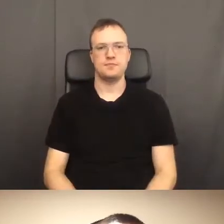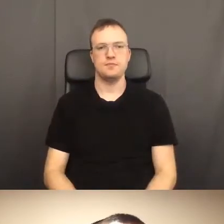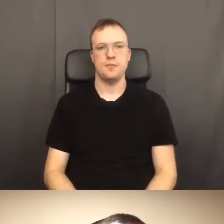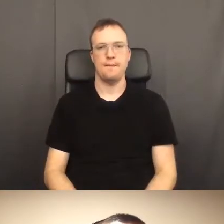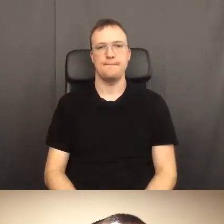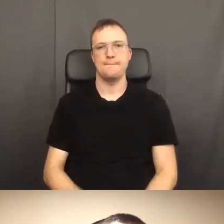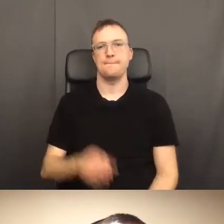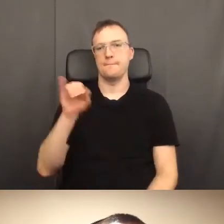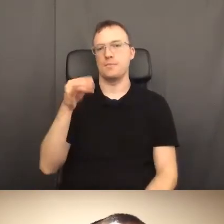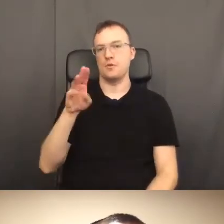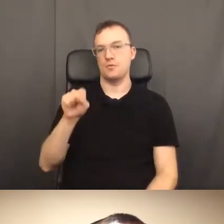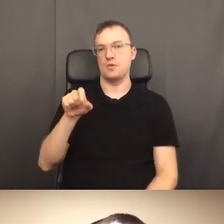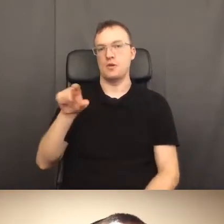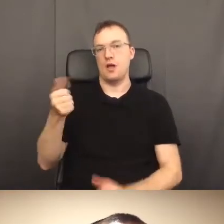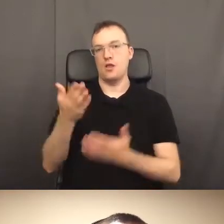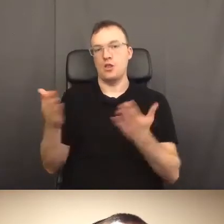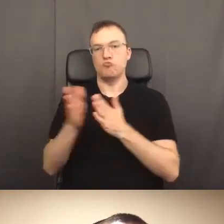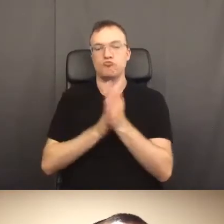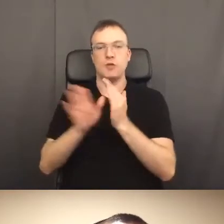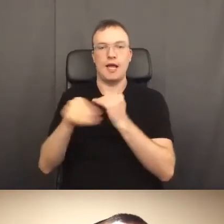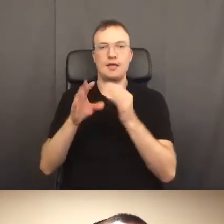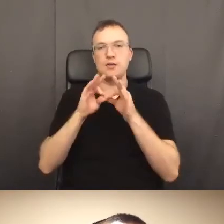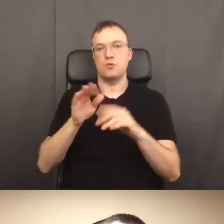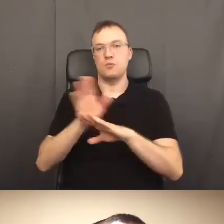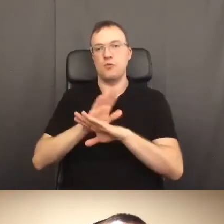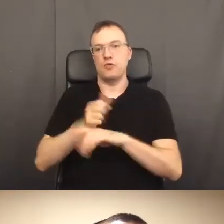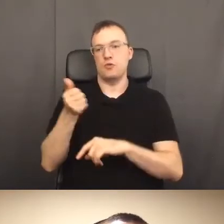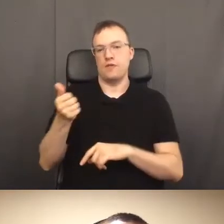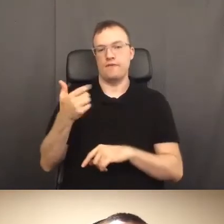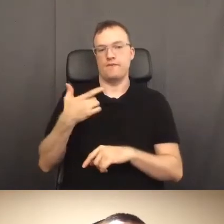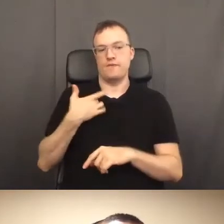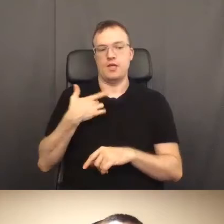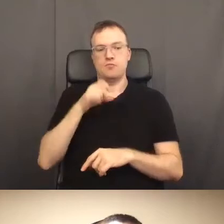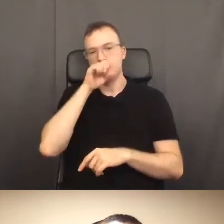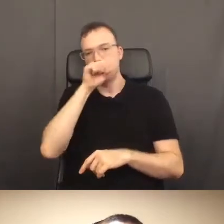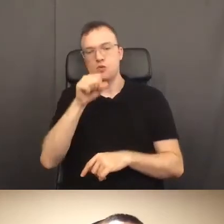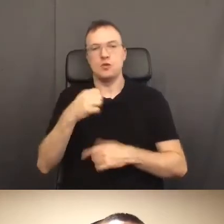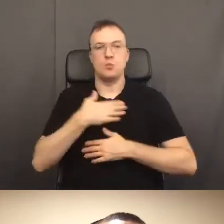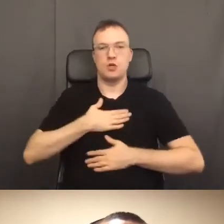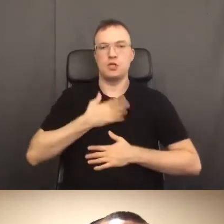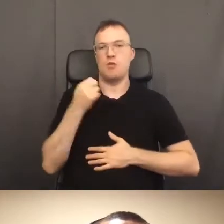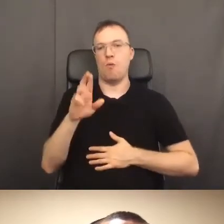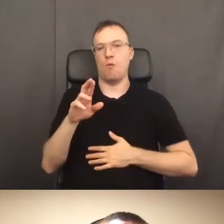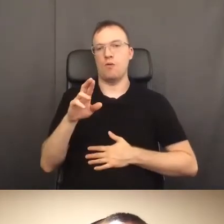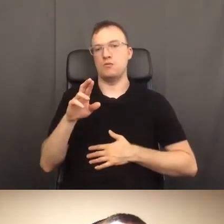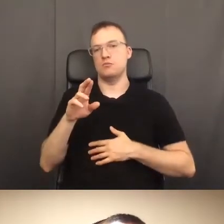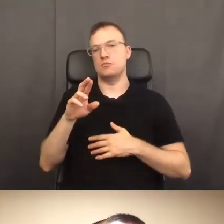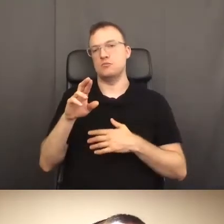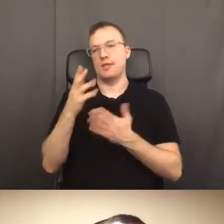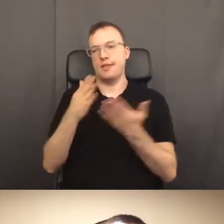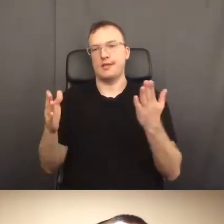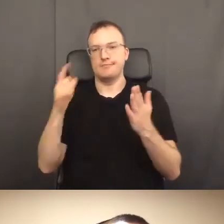And James, is there anything else that you wanted to add about the film that you loved or appreciated, or threads that came out